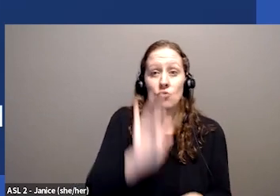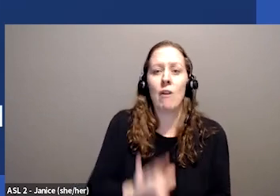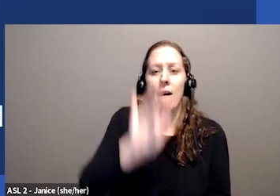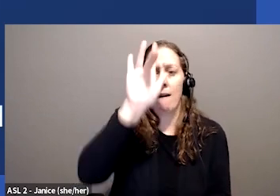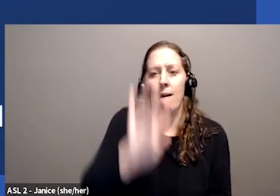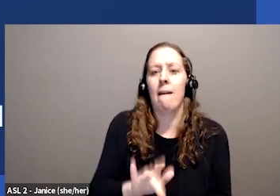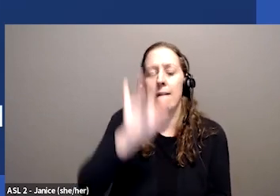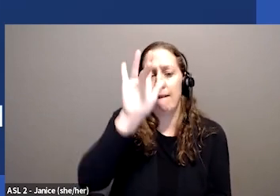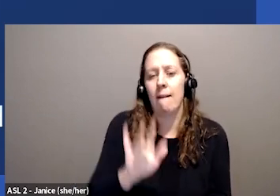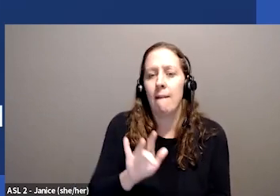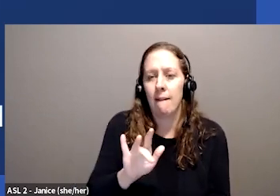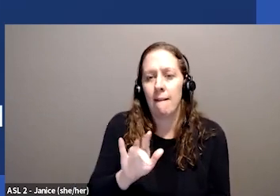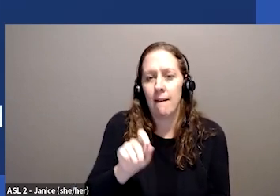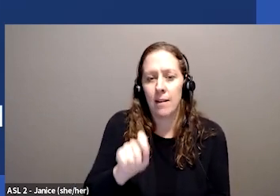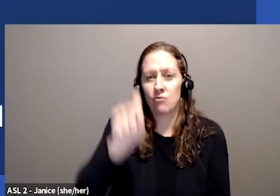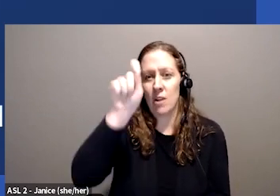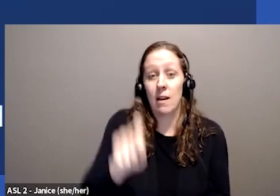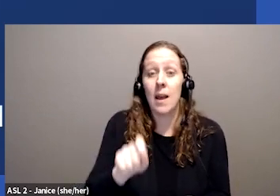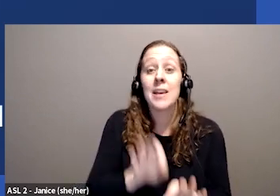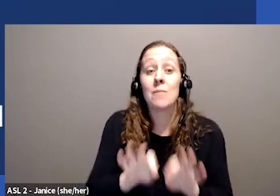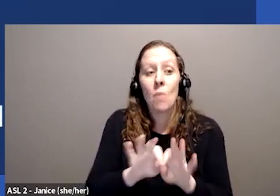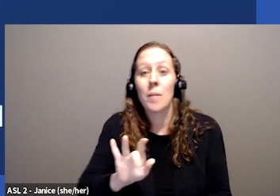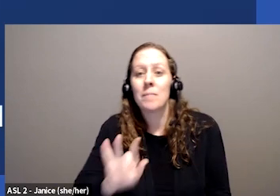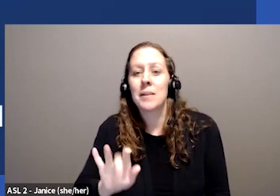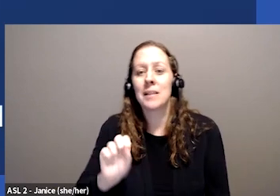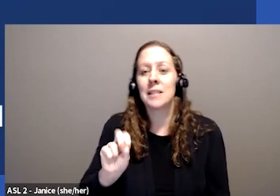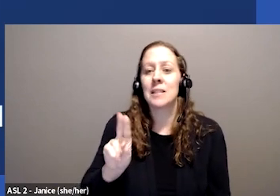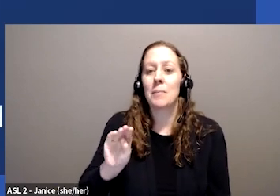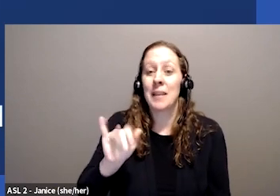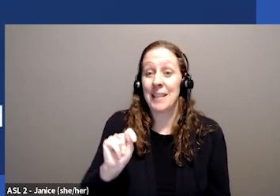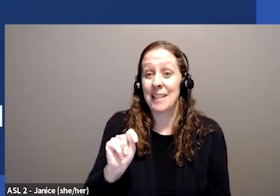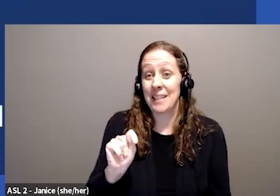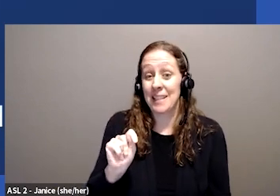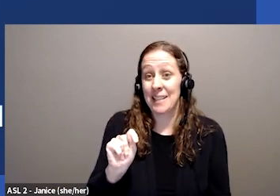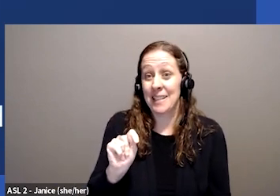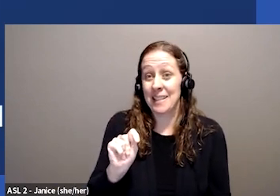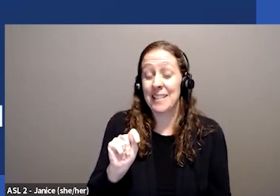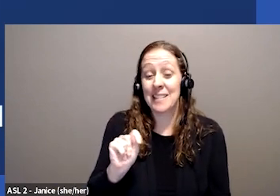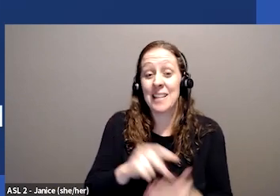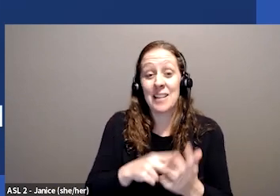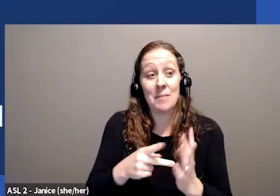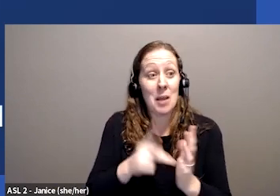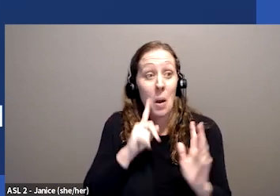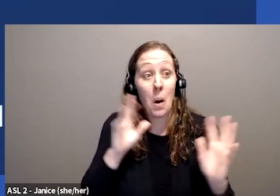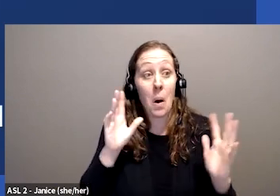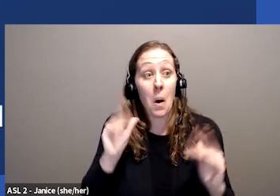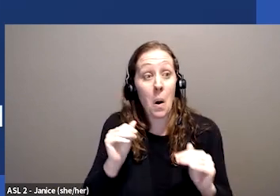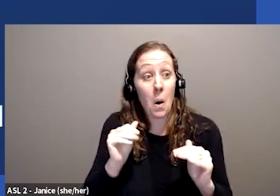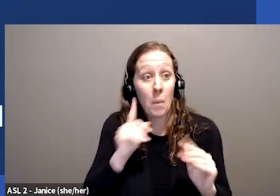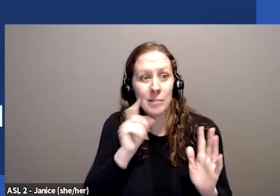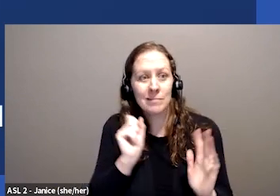down. Make sure you press submit so we can have it on the screen, and hopefully folks can see the findings as they